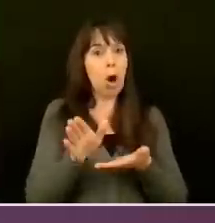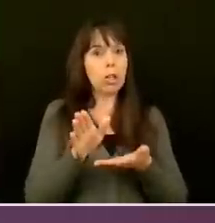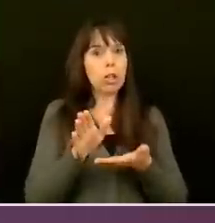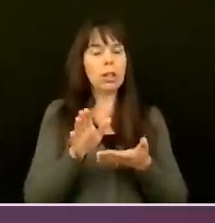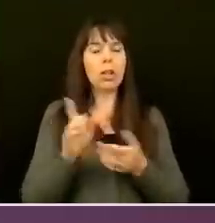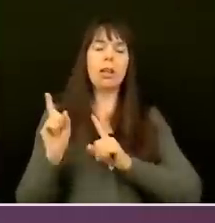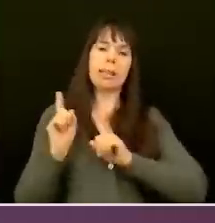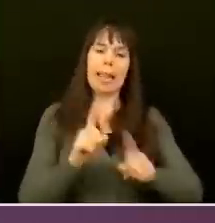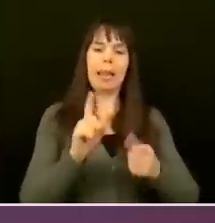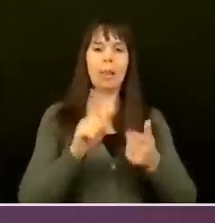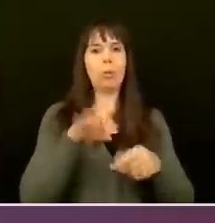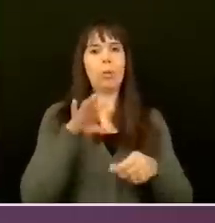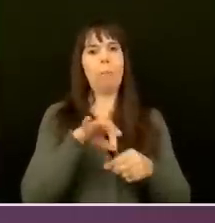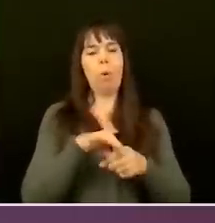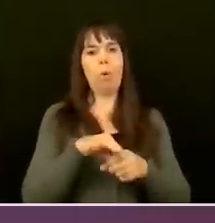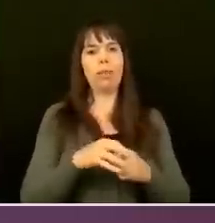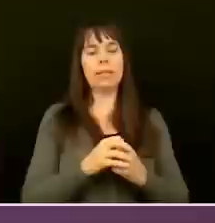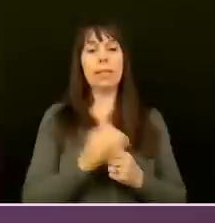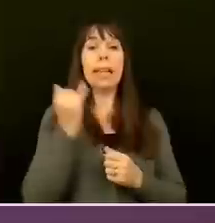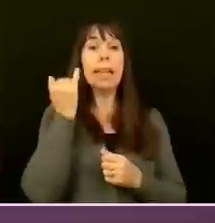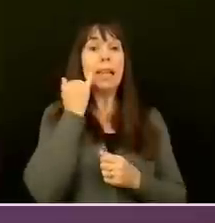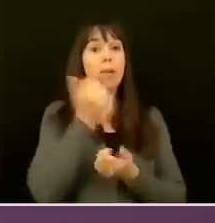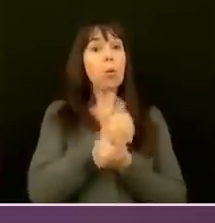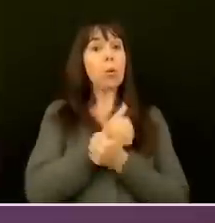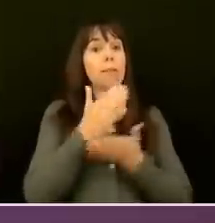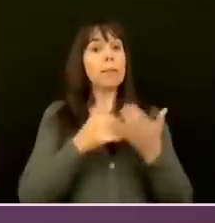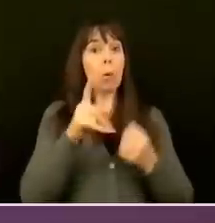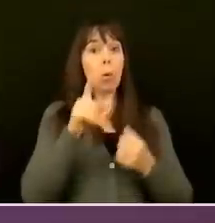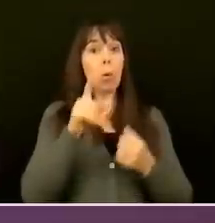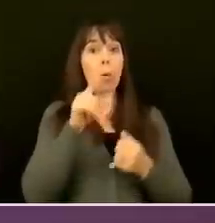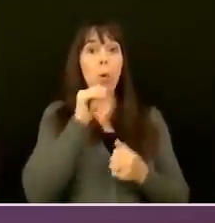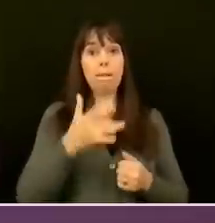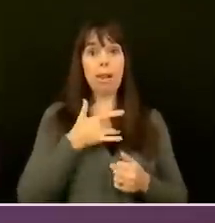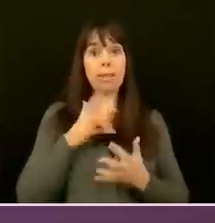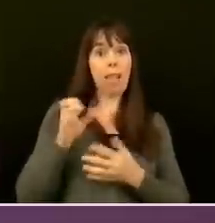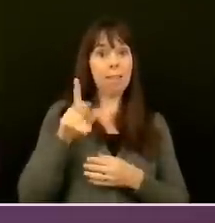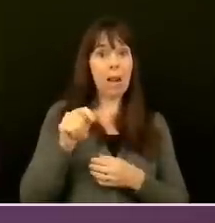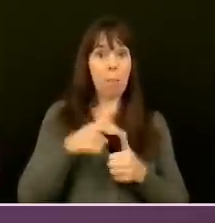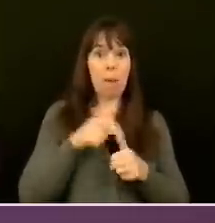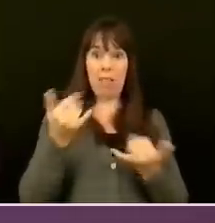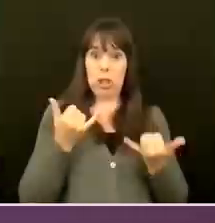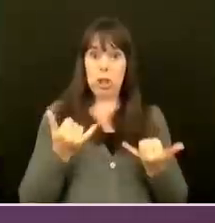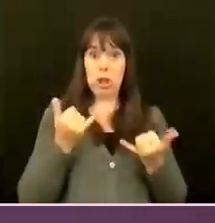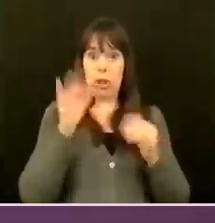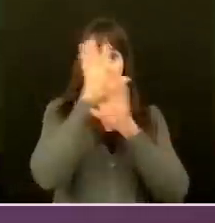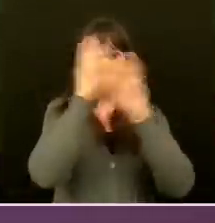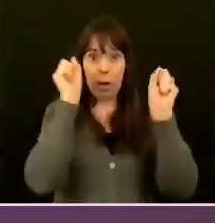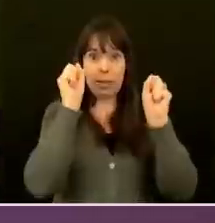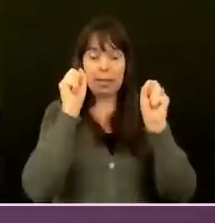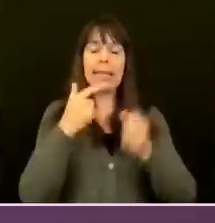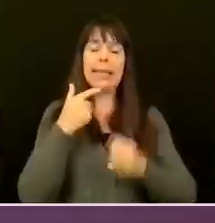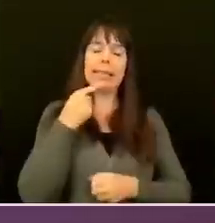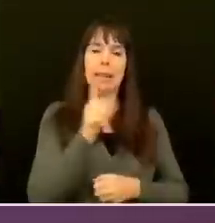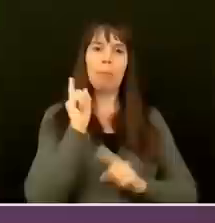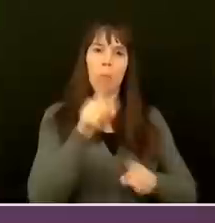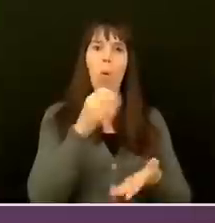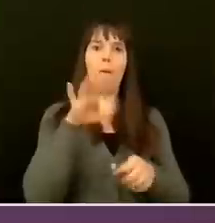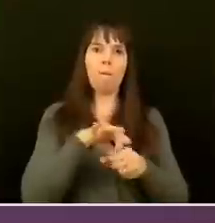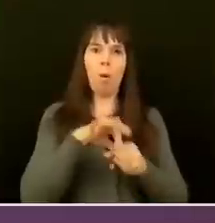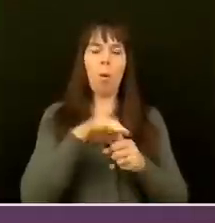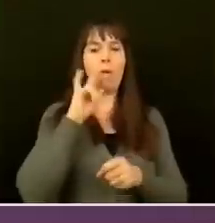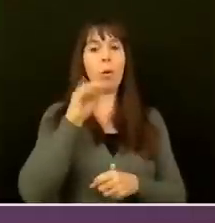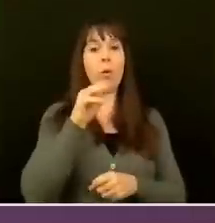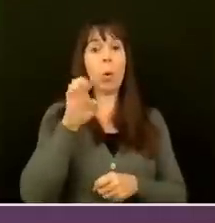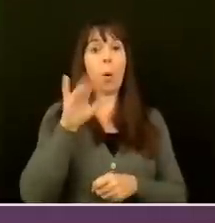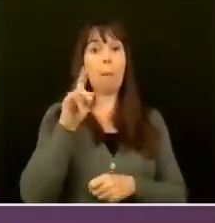the polls. If you love someone who feels left out by this current president, tell them to vote for Joe Biden